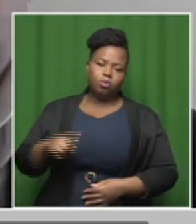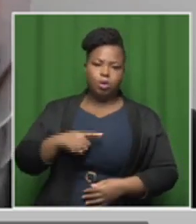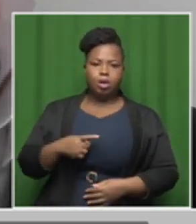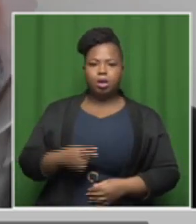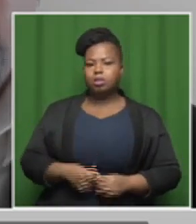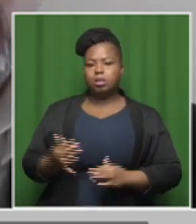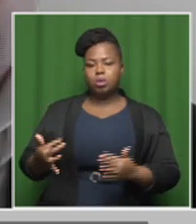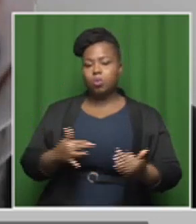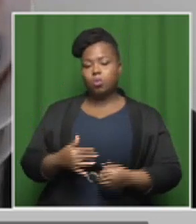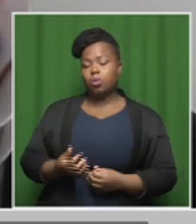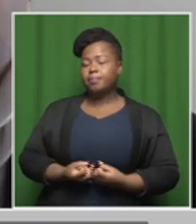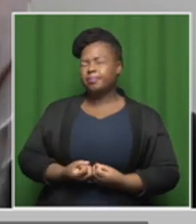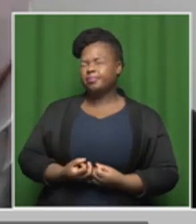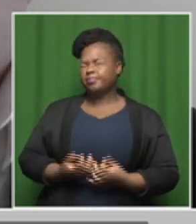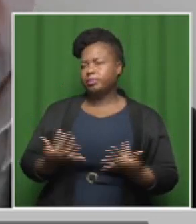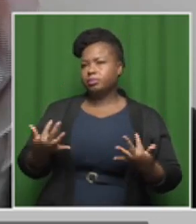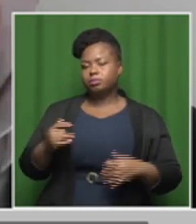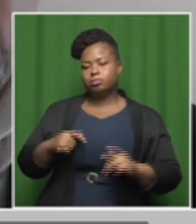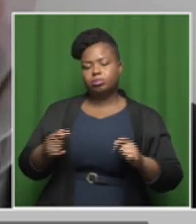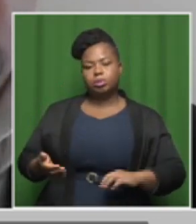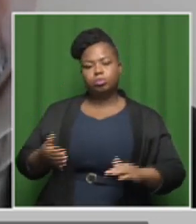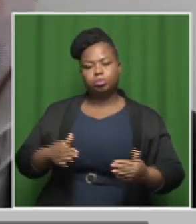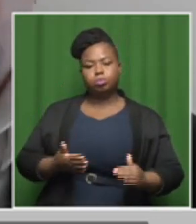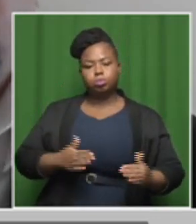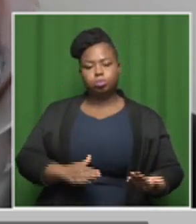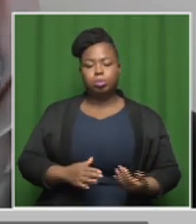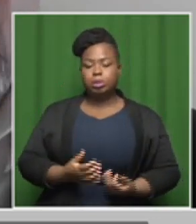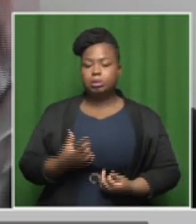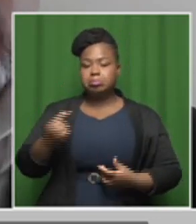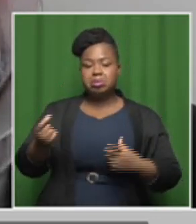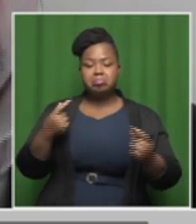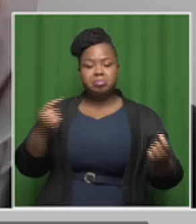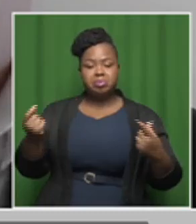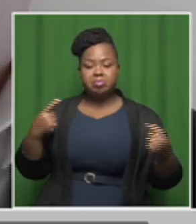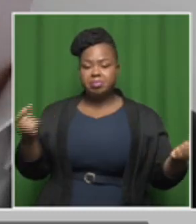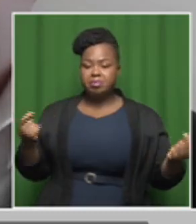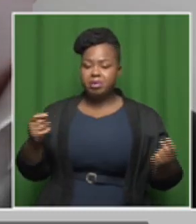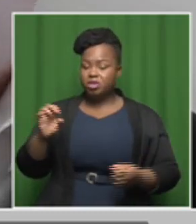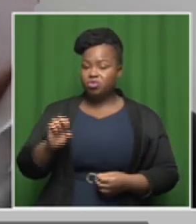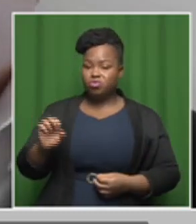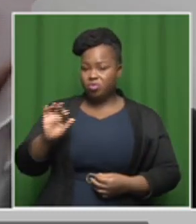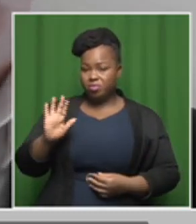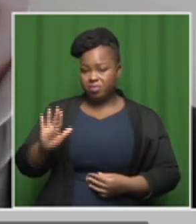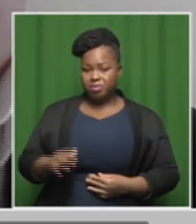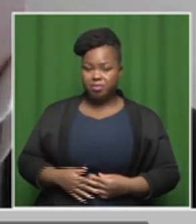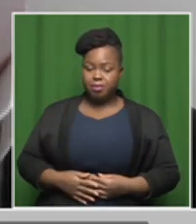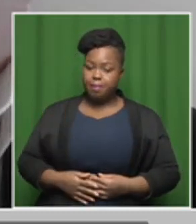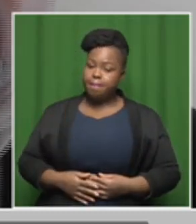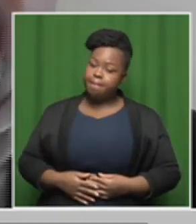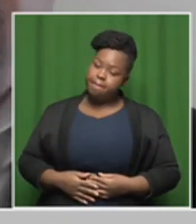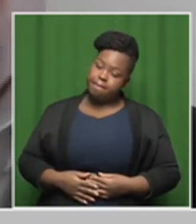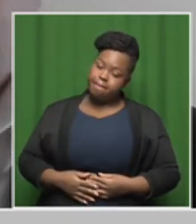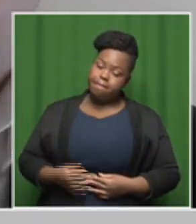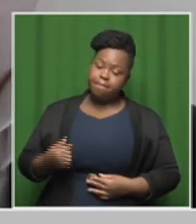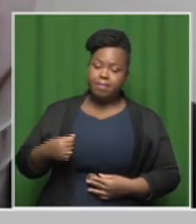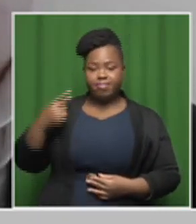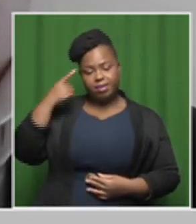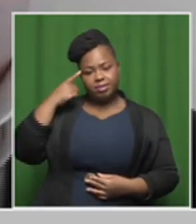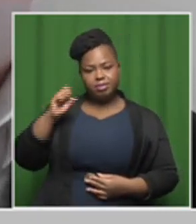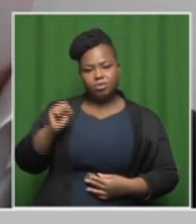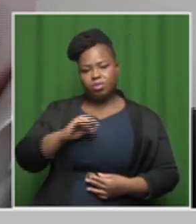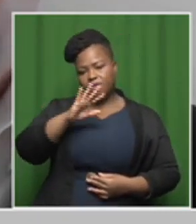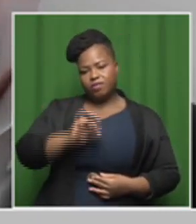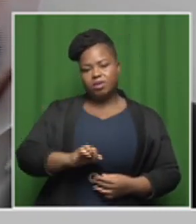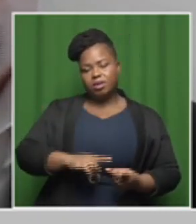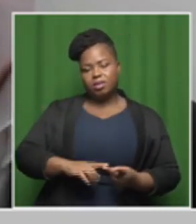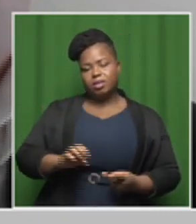killed hundreds of thousands of people, displaced millions of people in the heart of Europe. So I think South Africa and the EU will